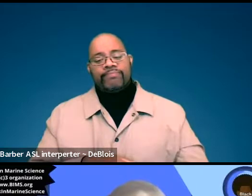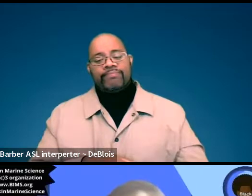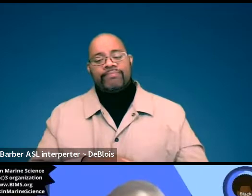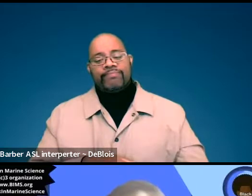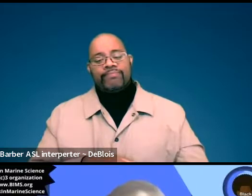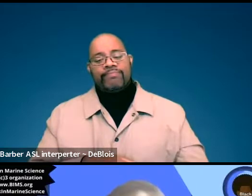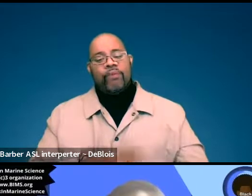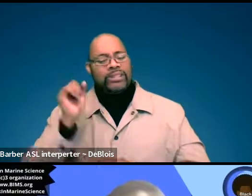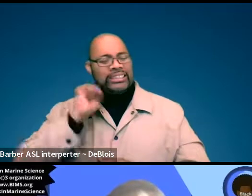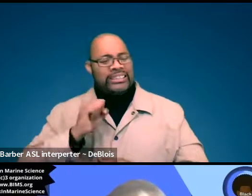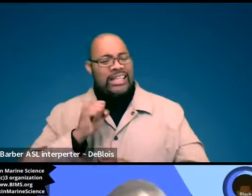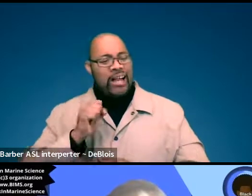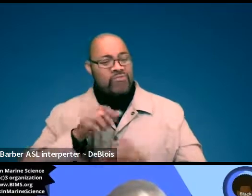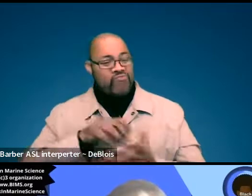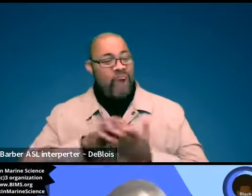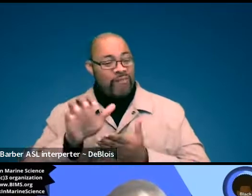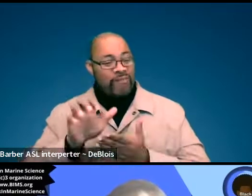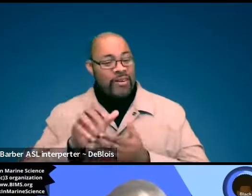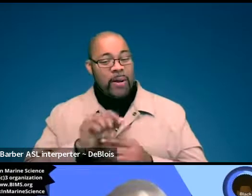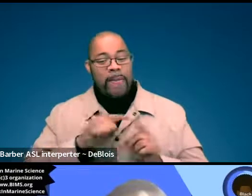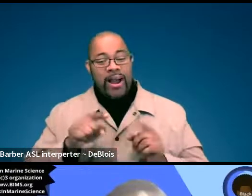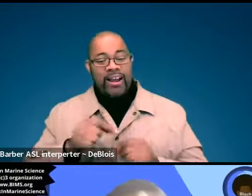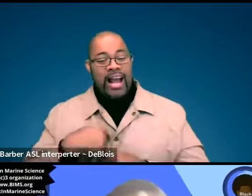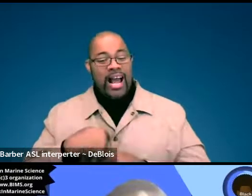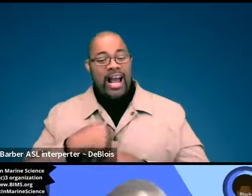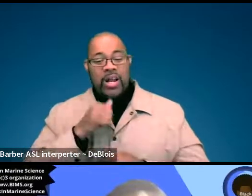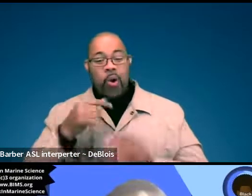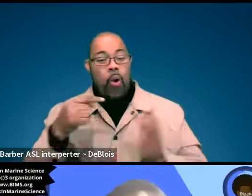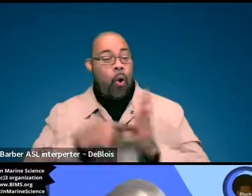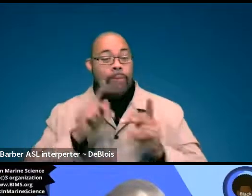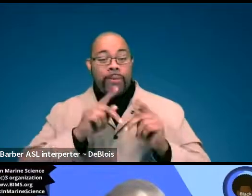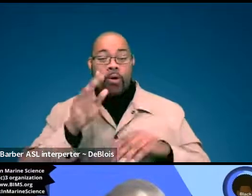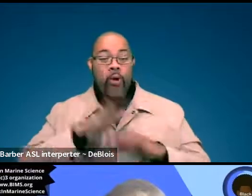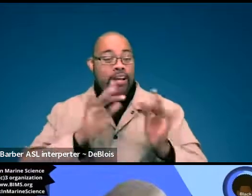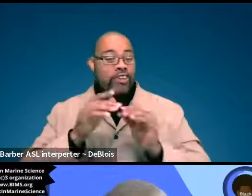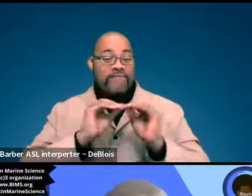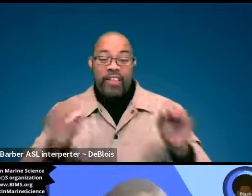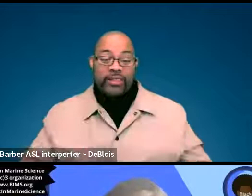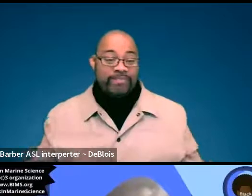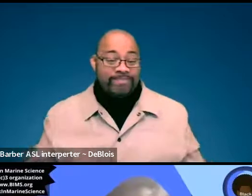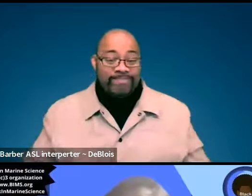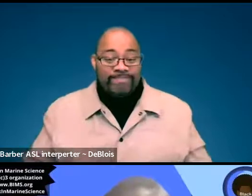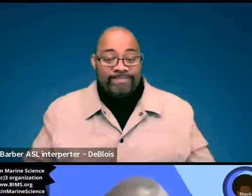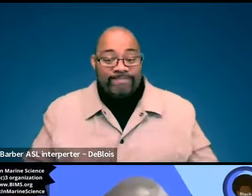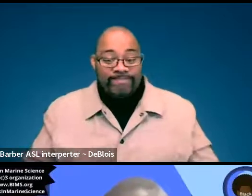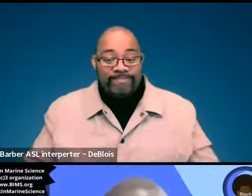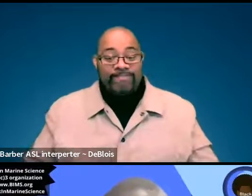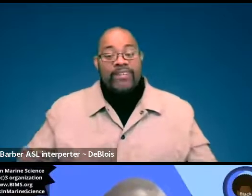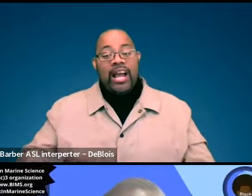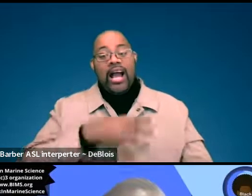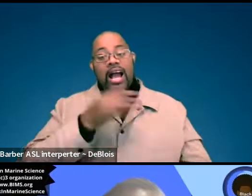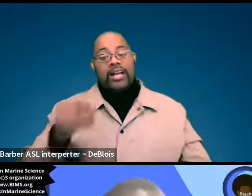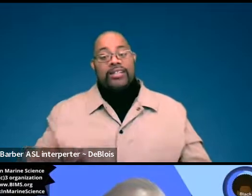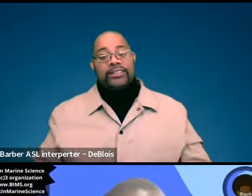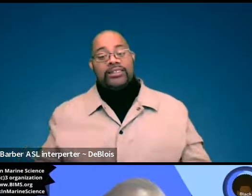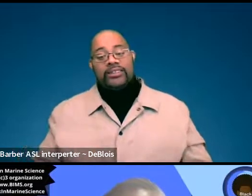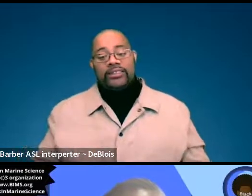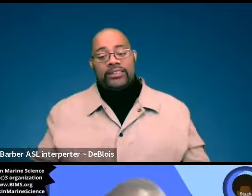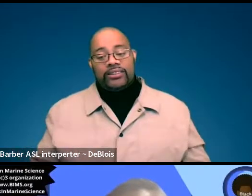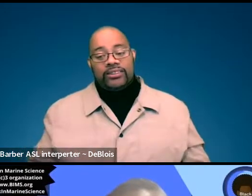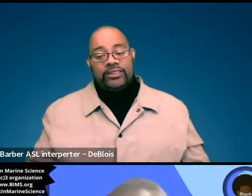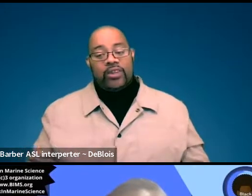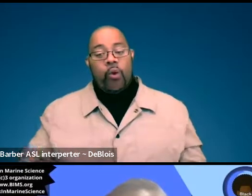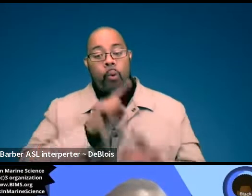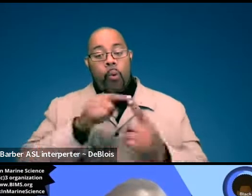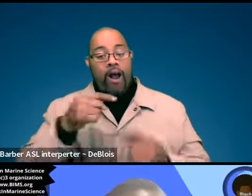This is going to sound harsh, but I don't owe people on the internet anything. And